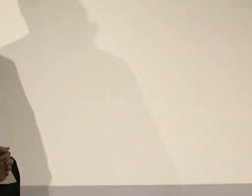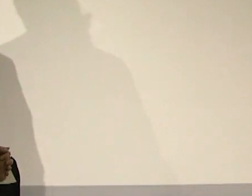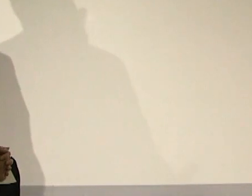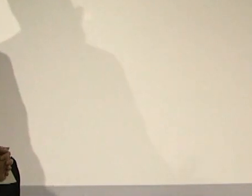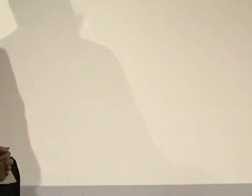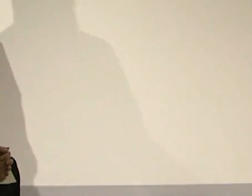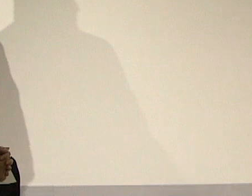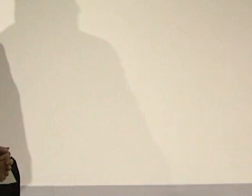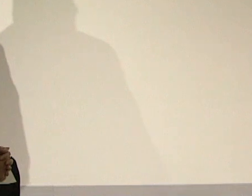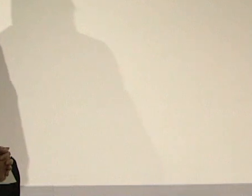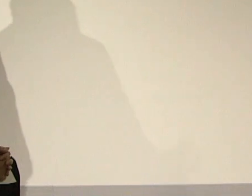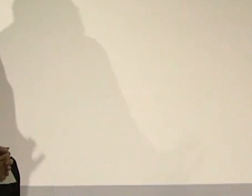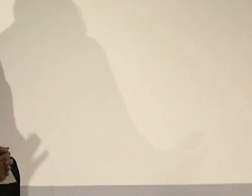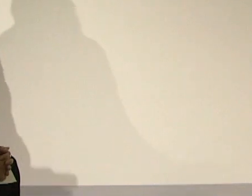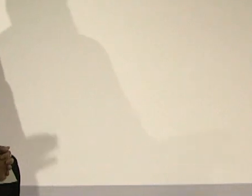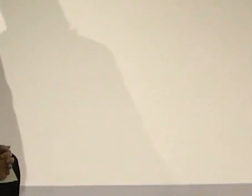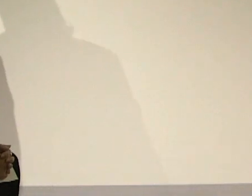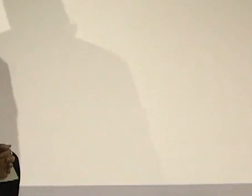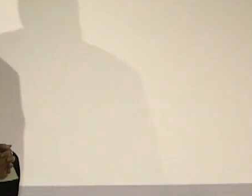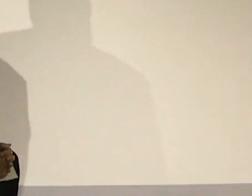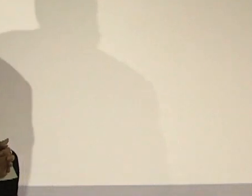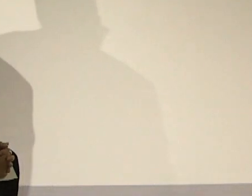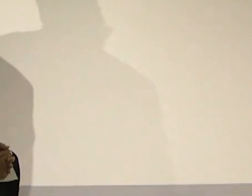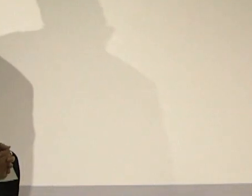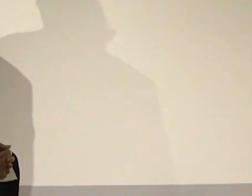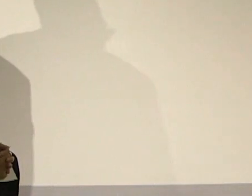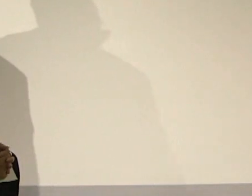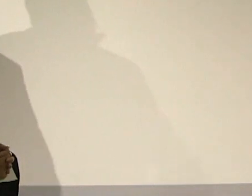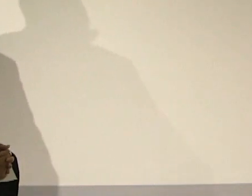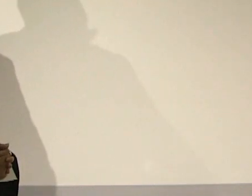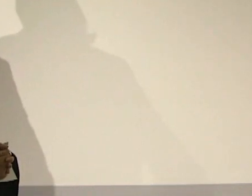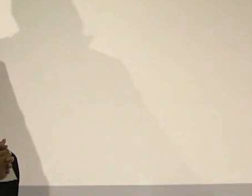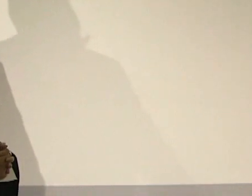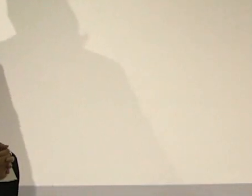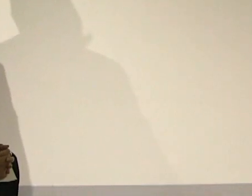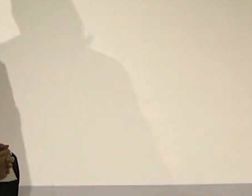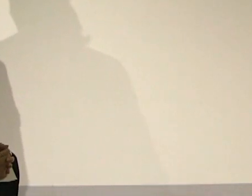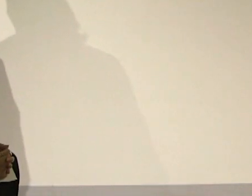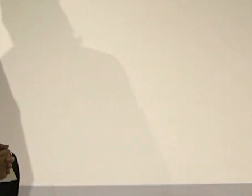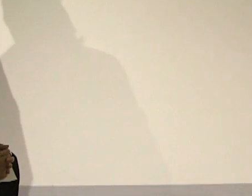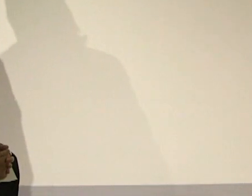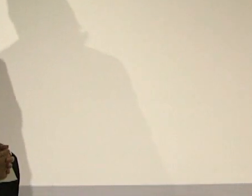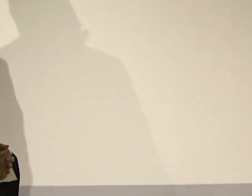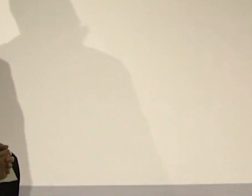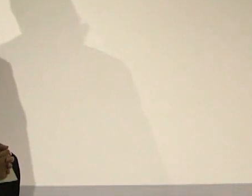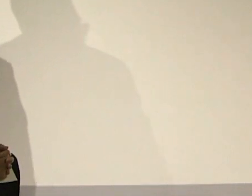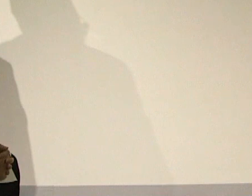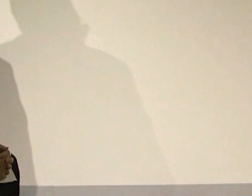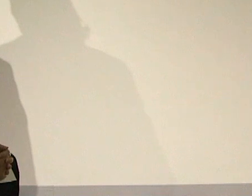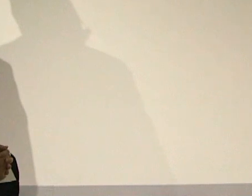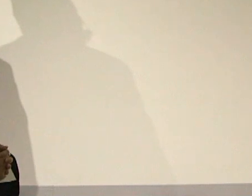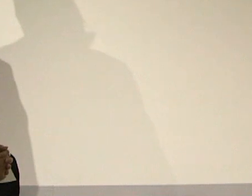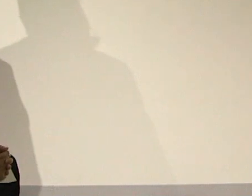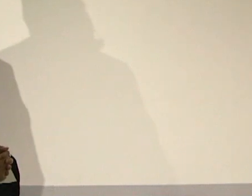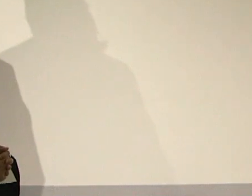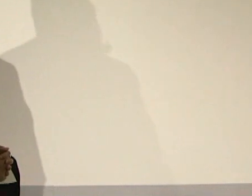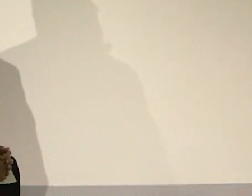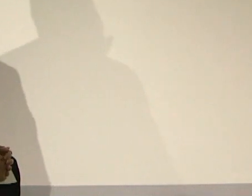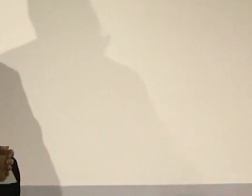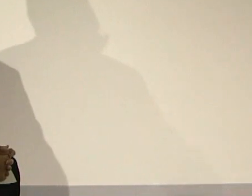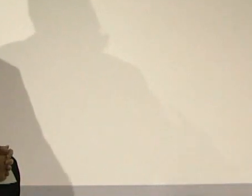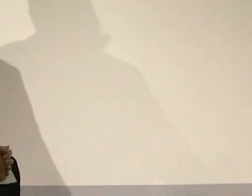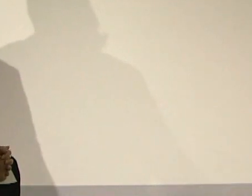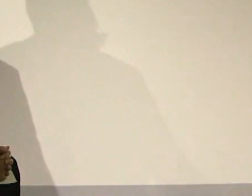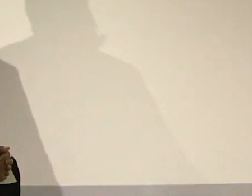asked the same question this past June, confidence in college had dropped to 36%, the lowest level